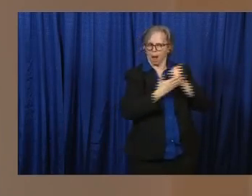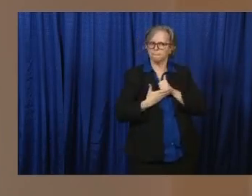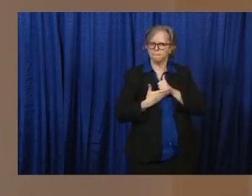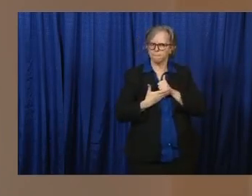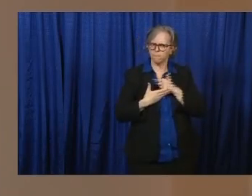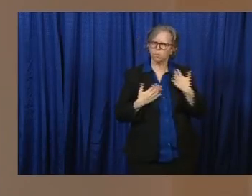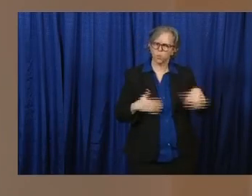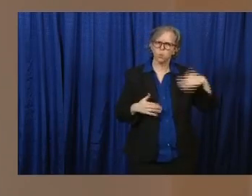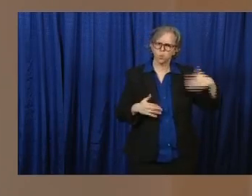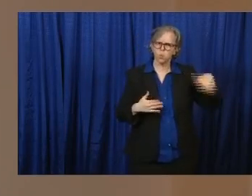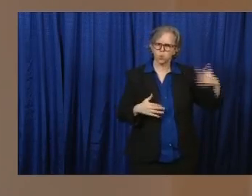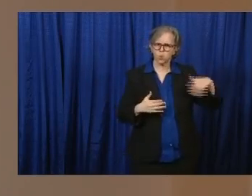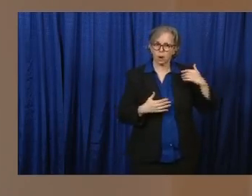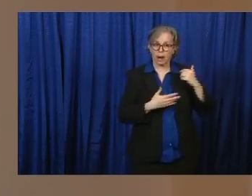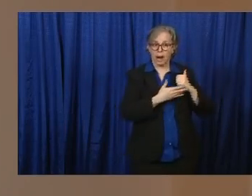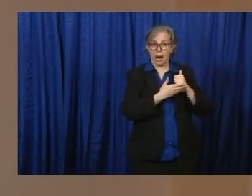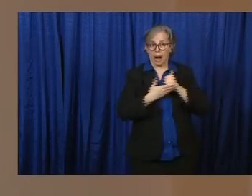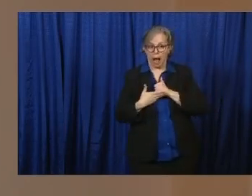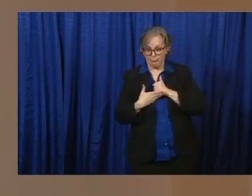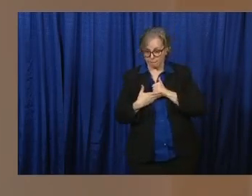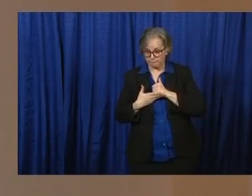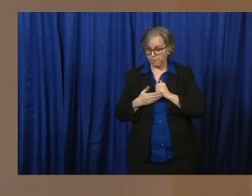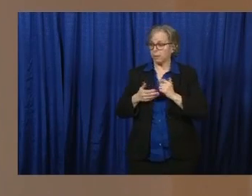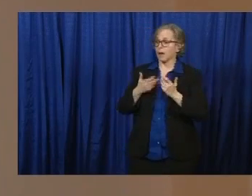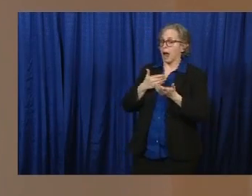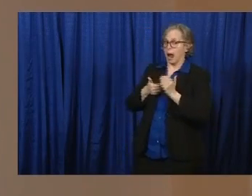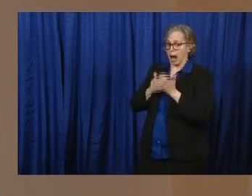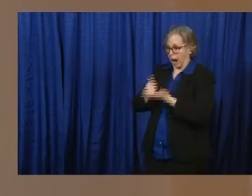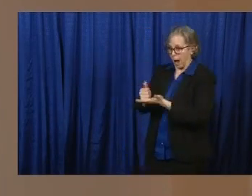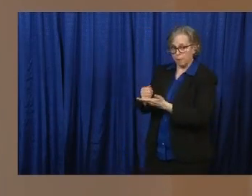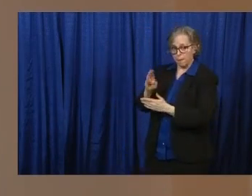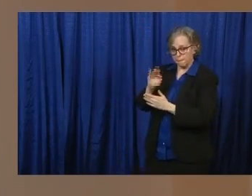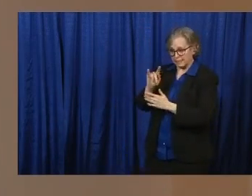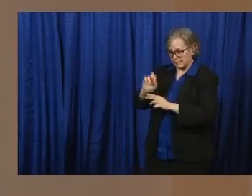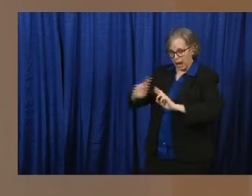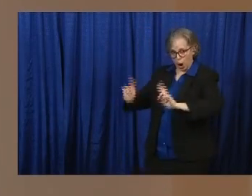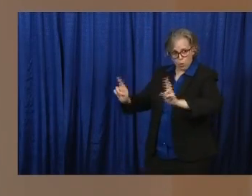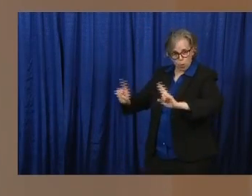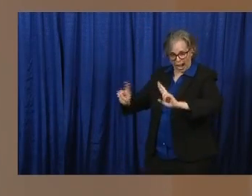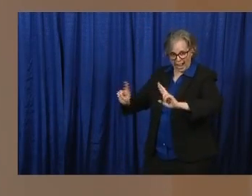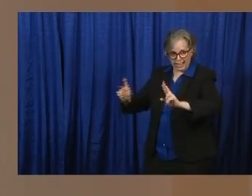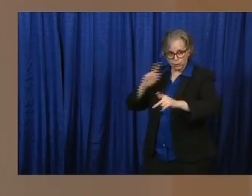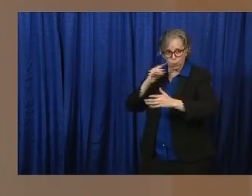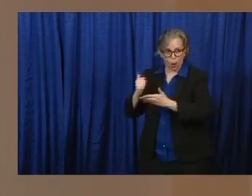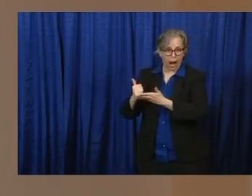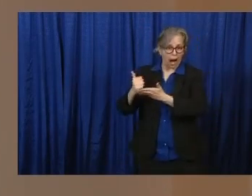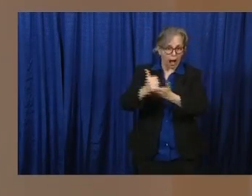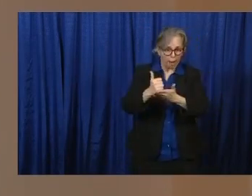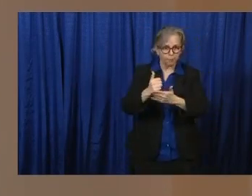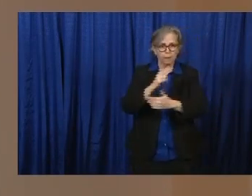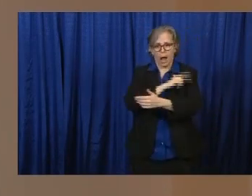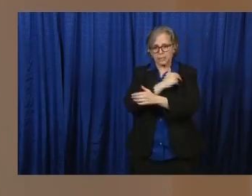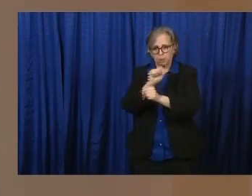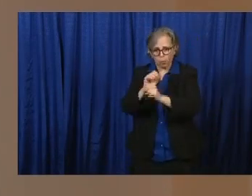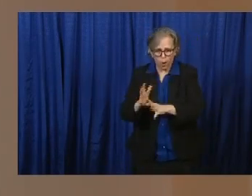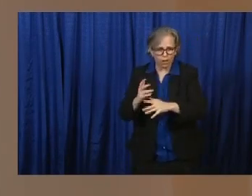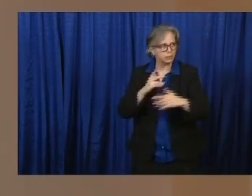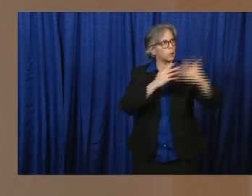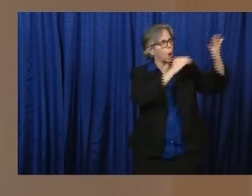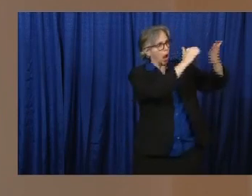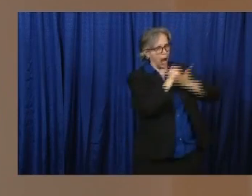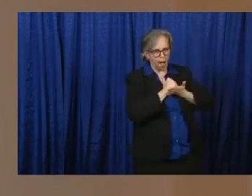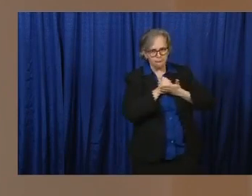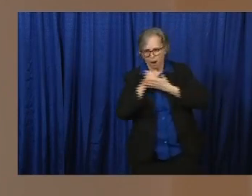Battelle in a position to help those frontline healthcare workers get the supplies that they need to keep themselves safe.